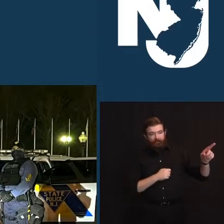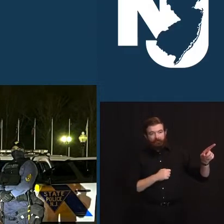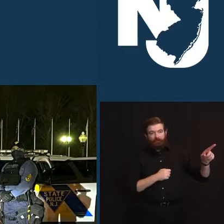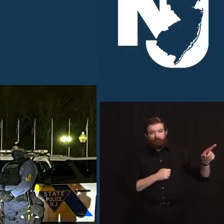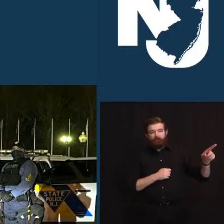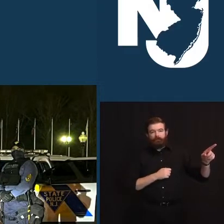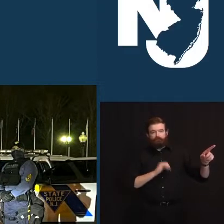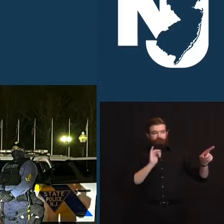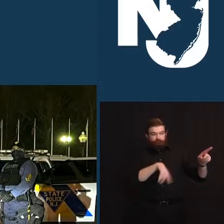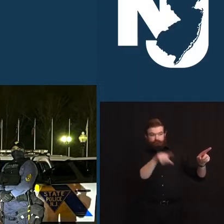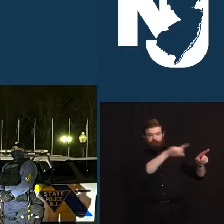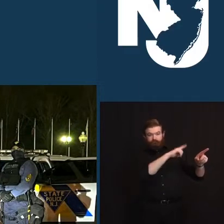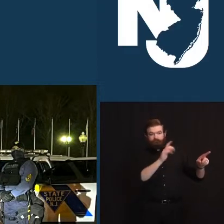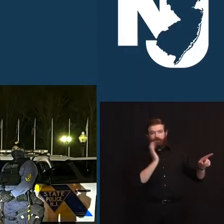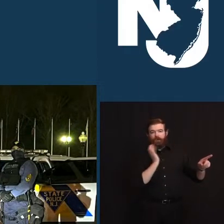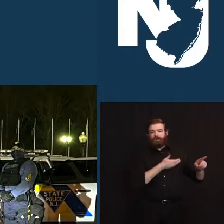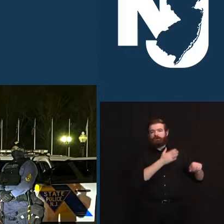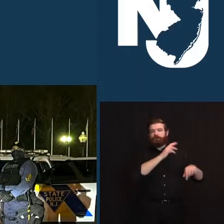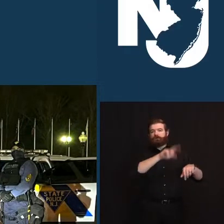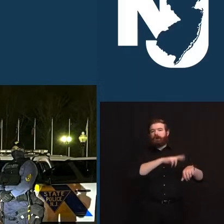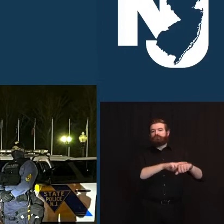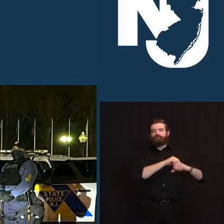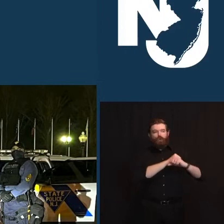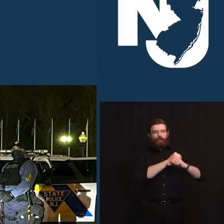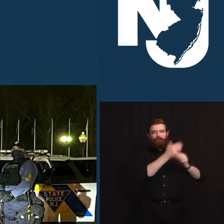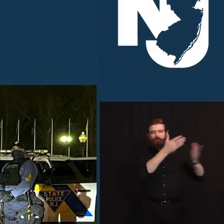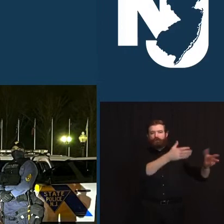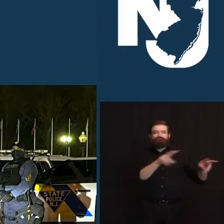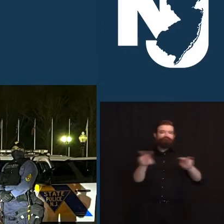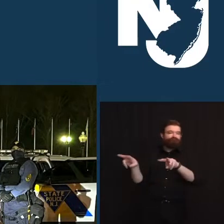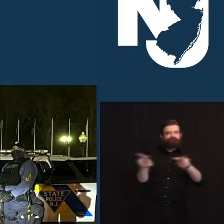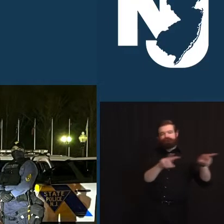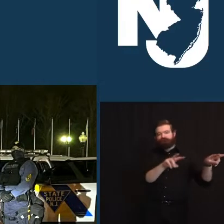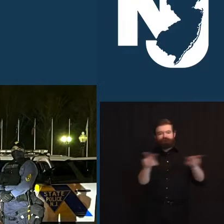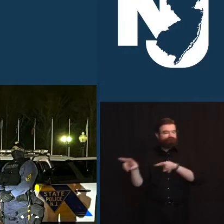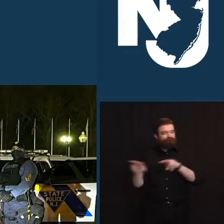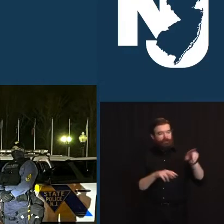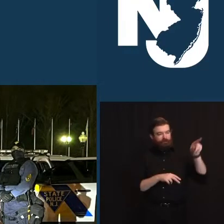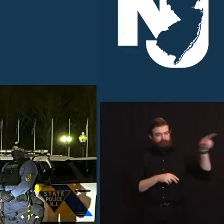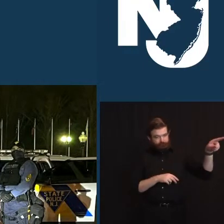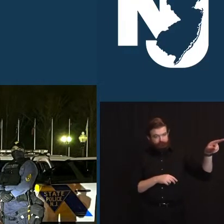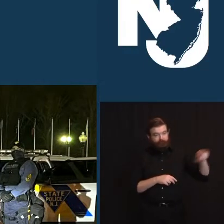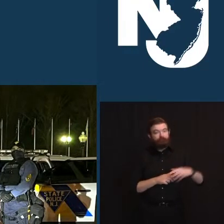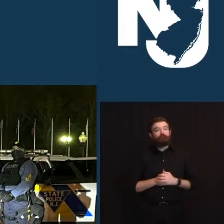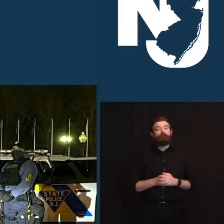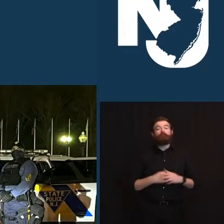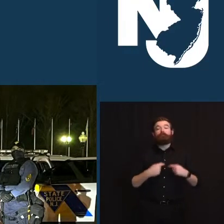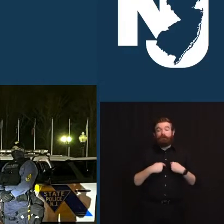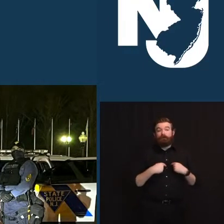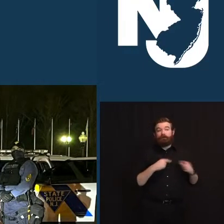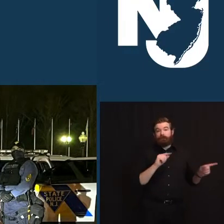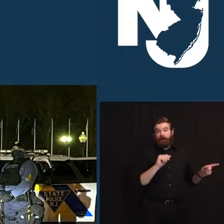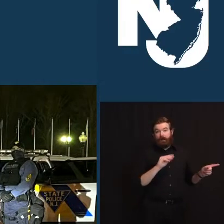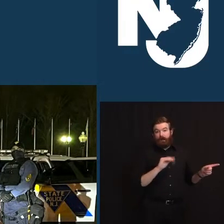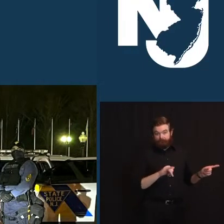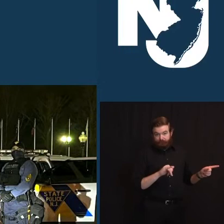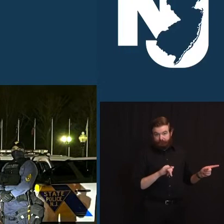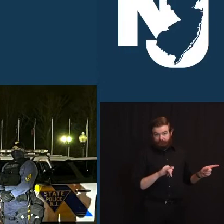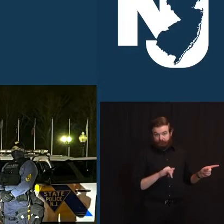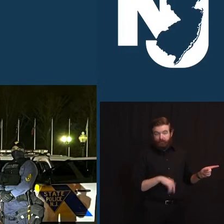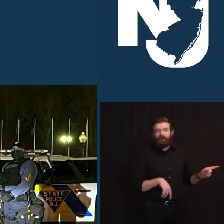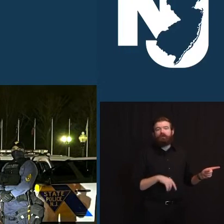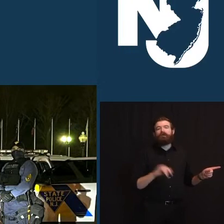stationed. I shouldn't say stationed, but where they were that day. And that includes not only Tammy and me on the left, but that's Congressman Don Norcross and